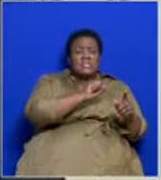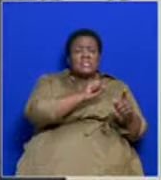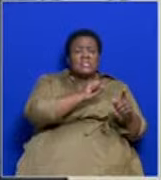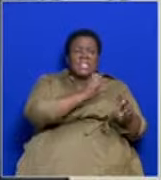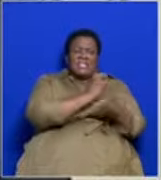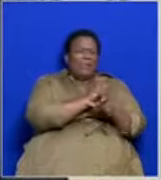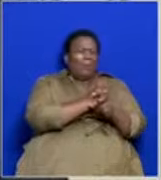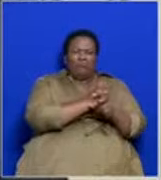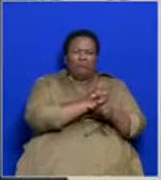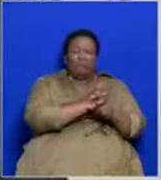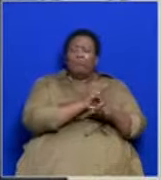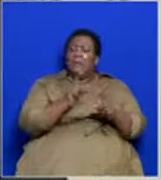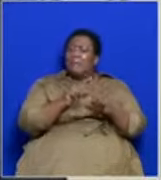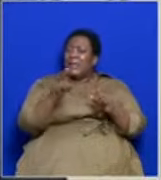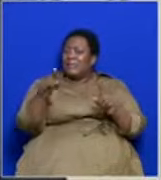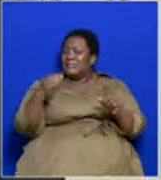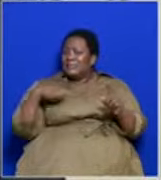because